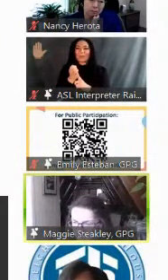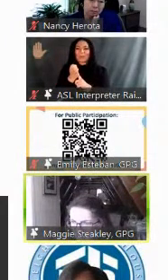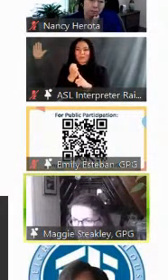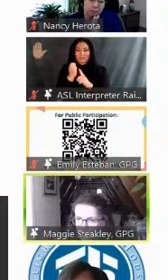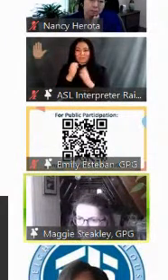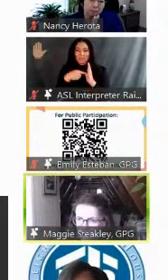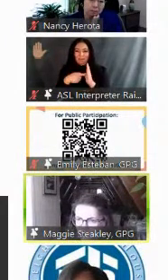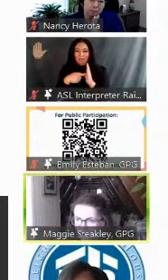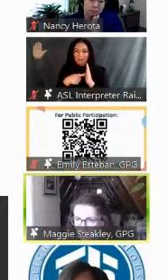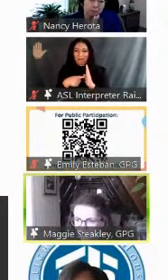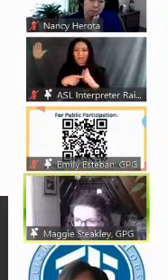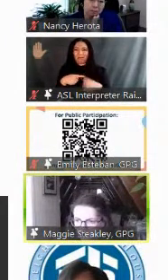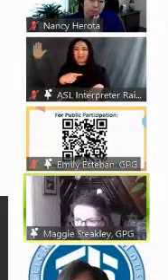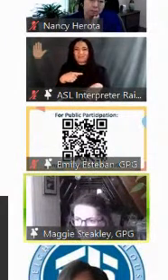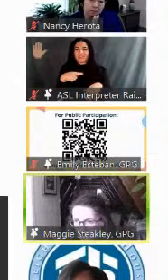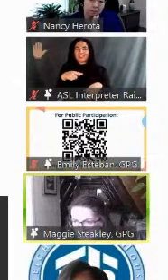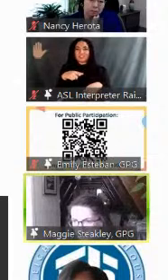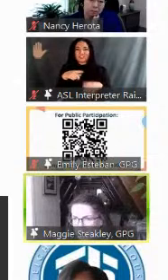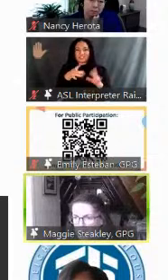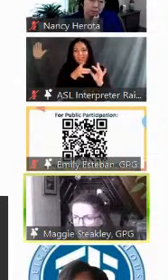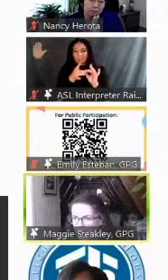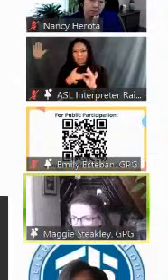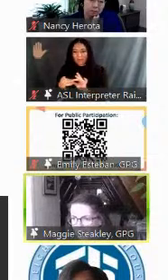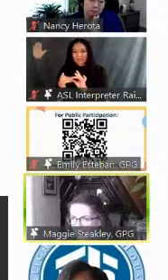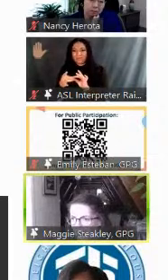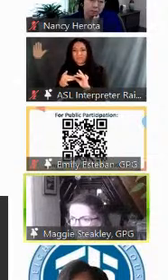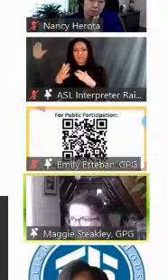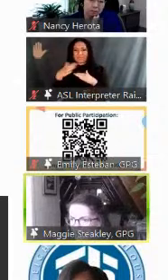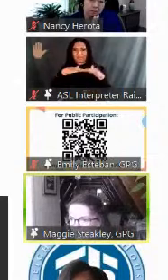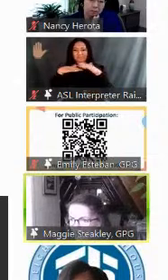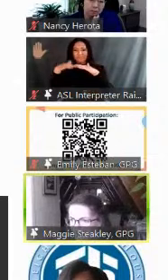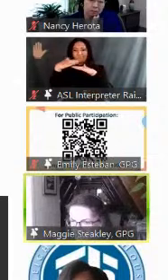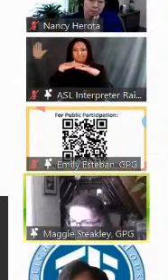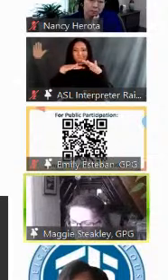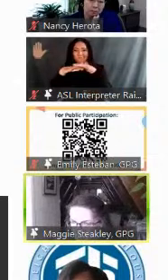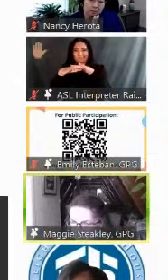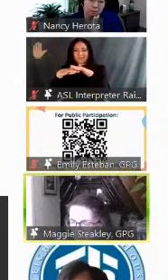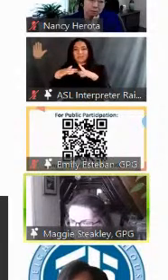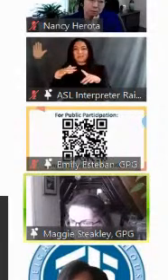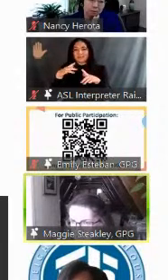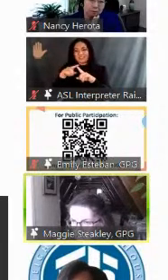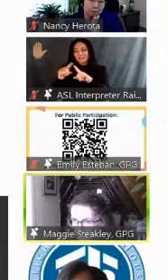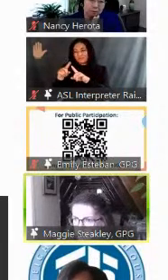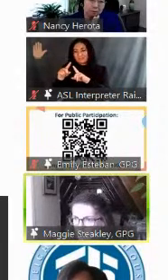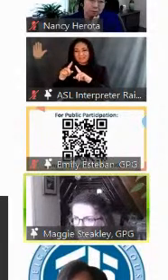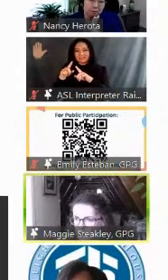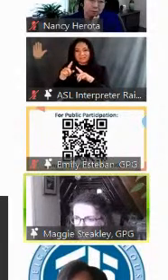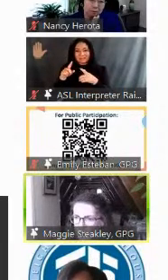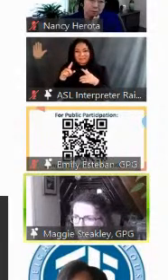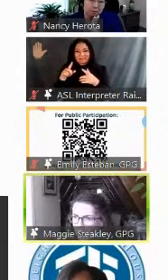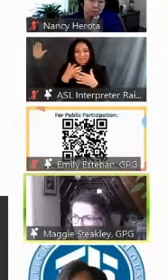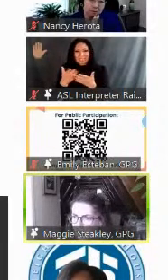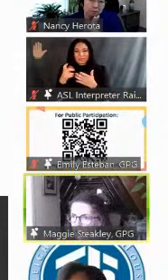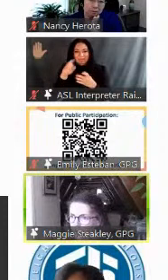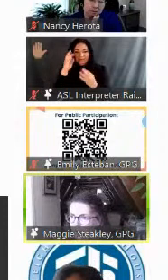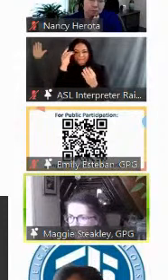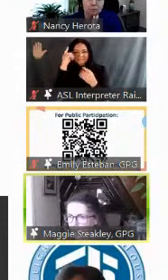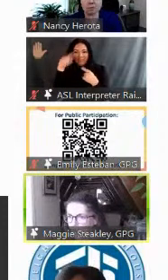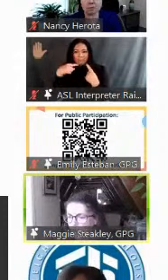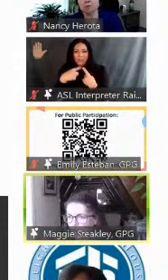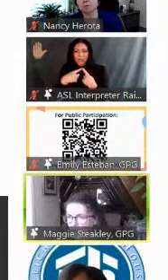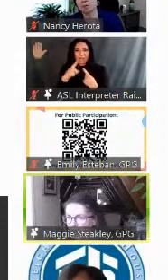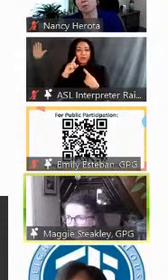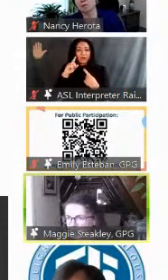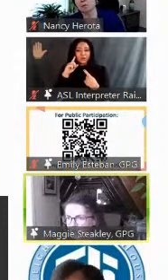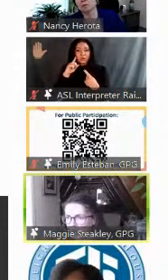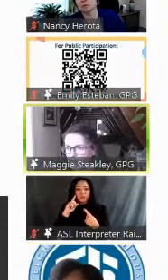kind of picking up on the threads around that intersectionality among these different layers that we want to be thinking about. And I also heard Dr. Jones